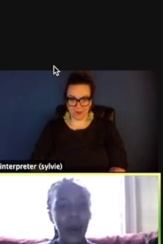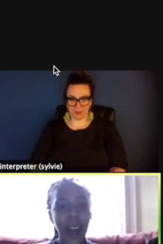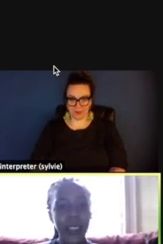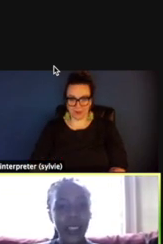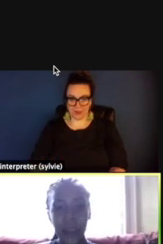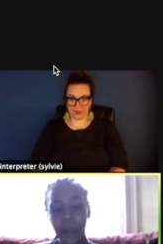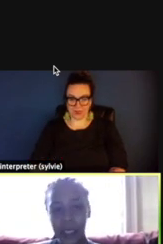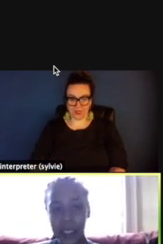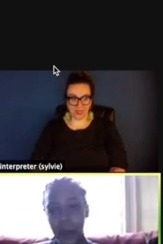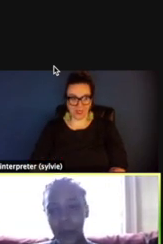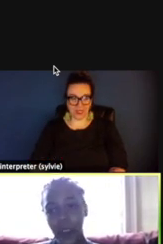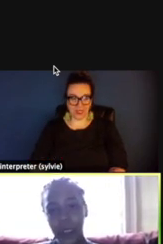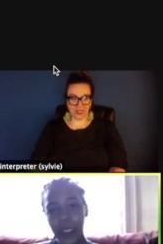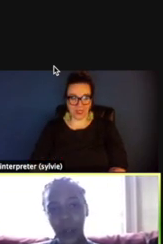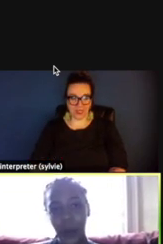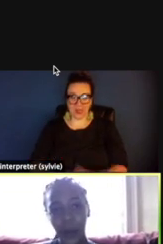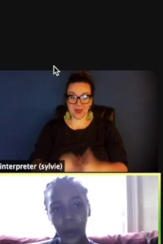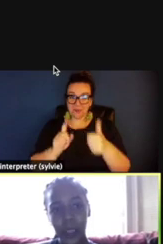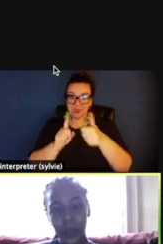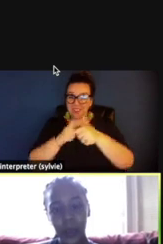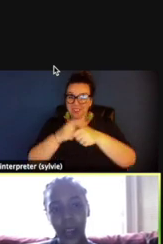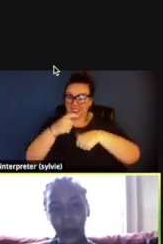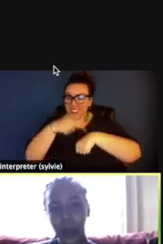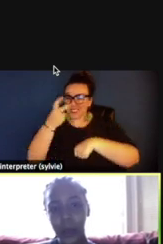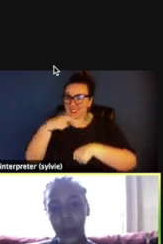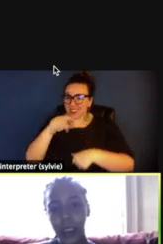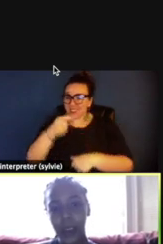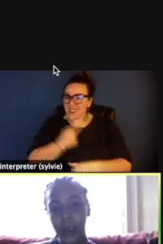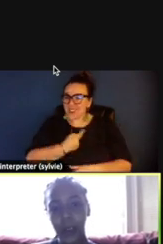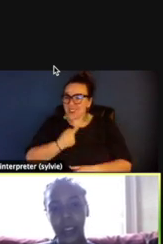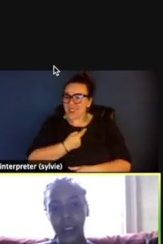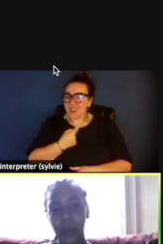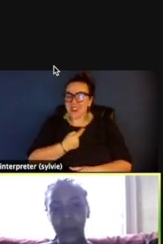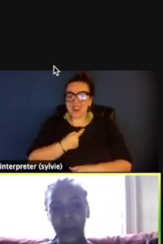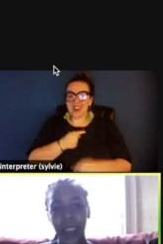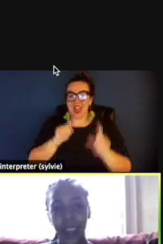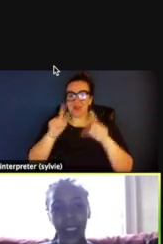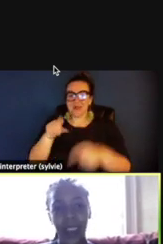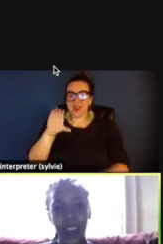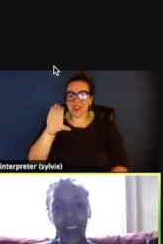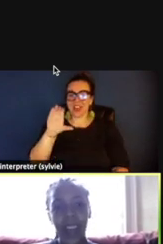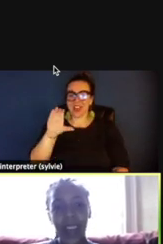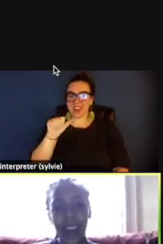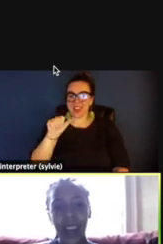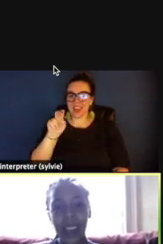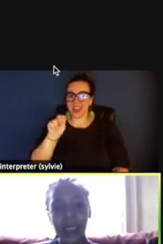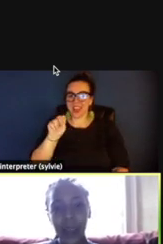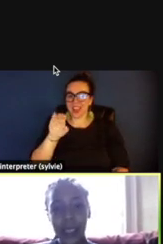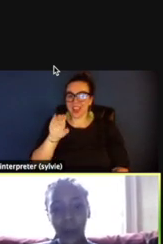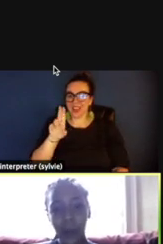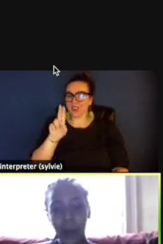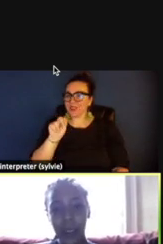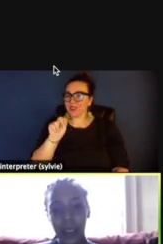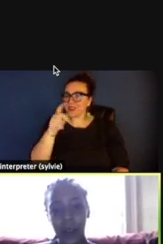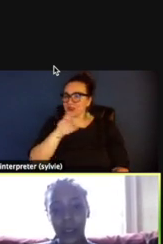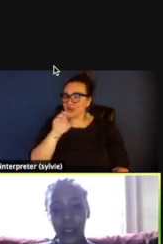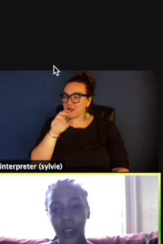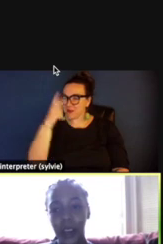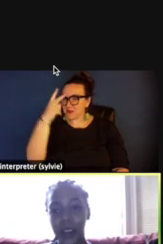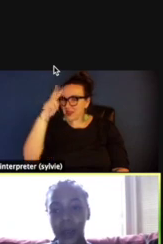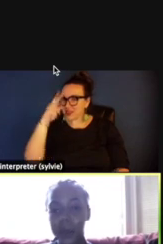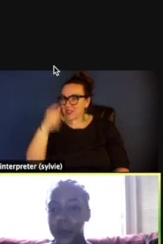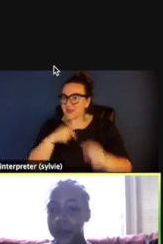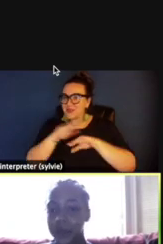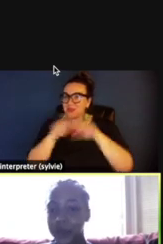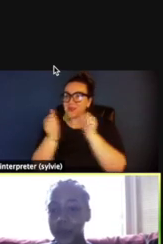So actually my first time ever traveling alone was when I went to Cancun, Mexico. And that is me swimming with a nurse